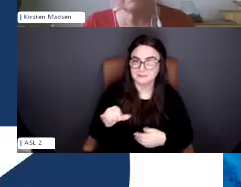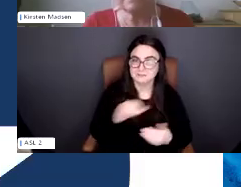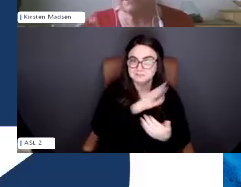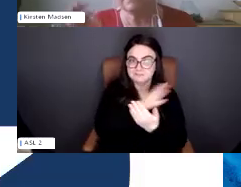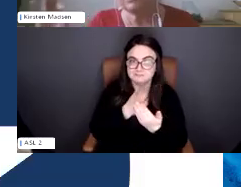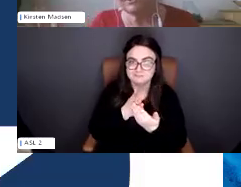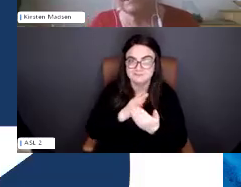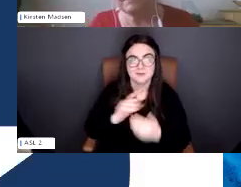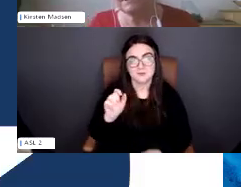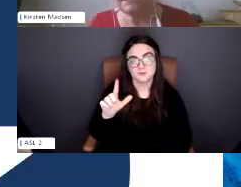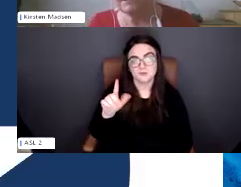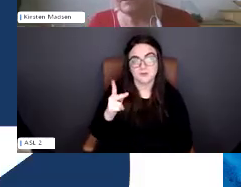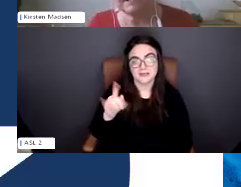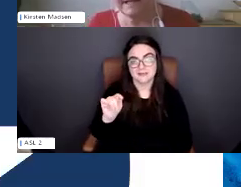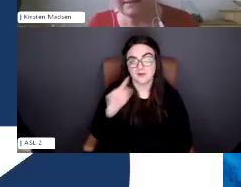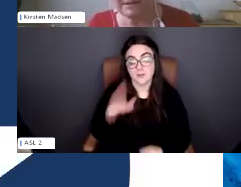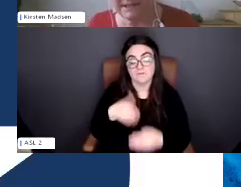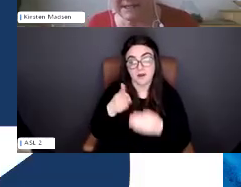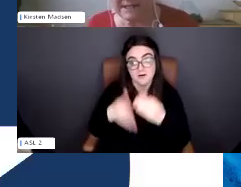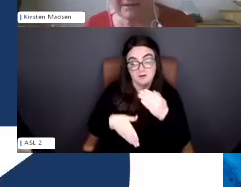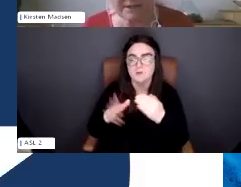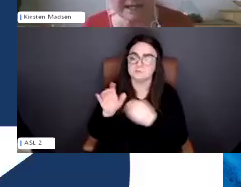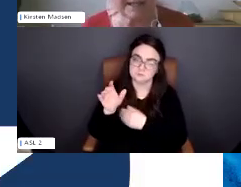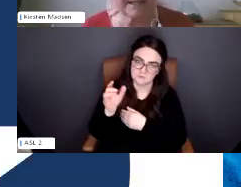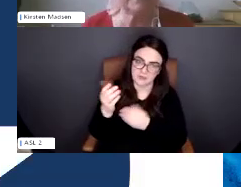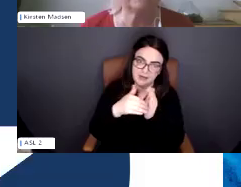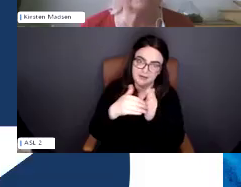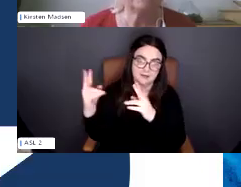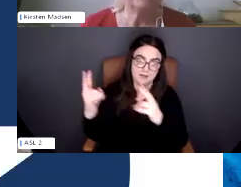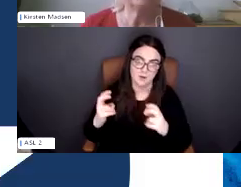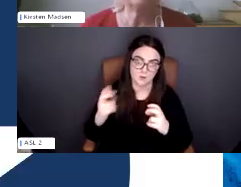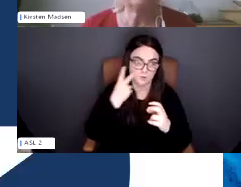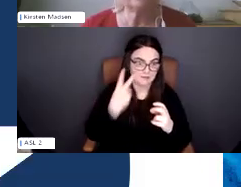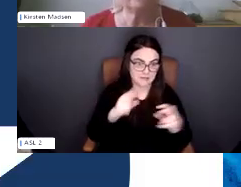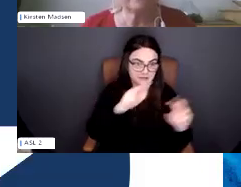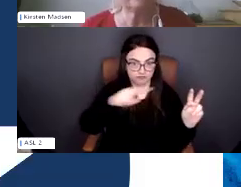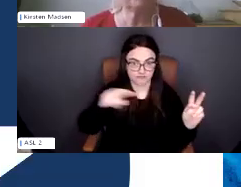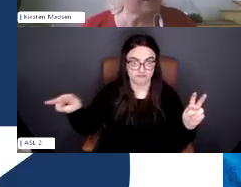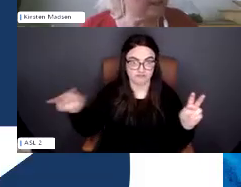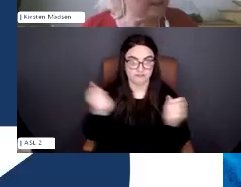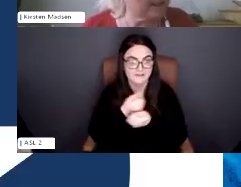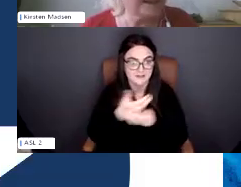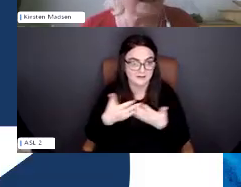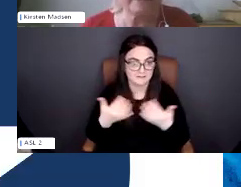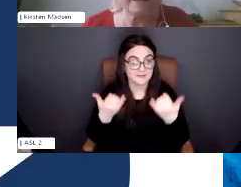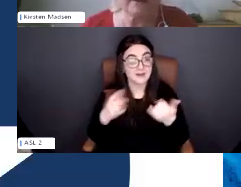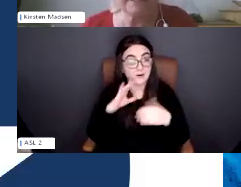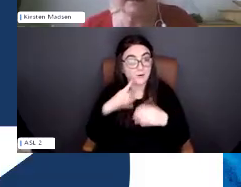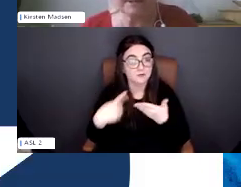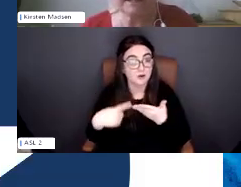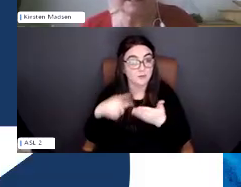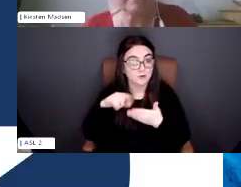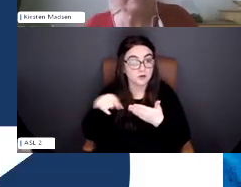final slide, you're going to be able to, you can download it and have a look at it. Now I'm going to talk about the project itself, how